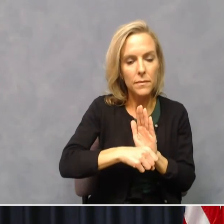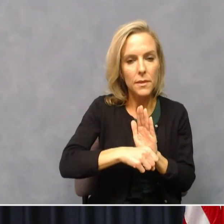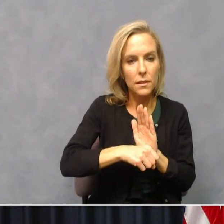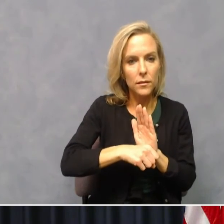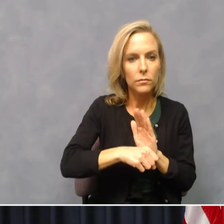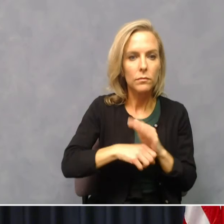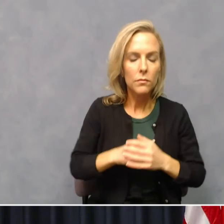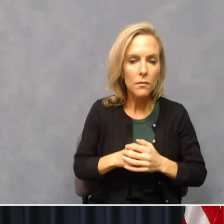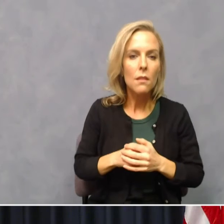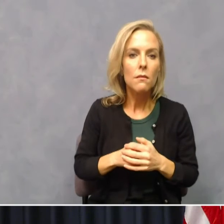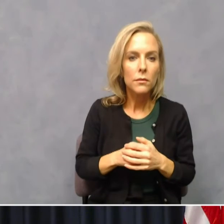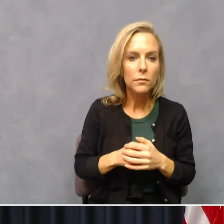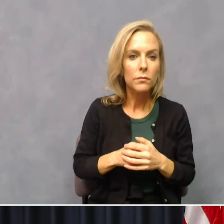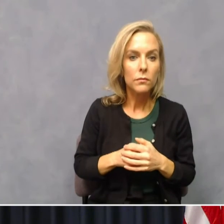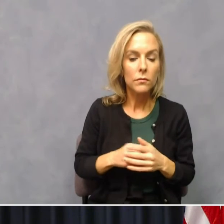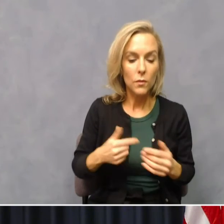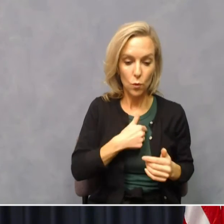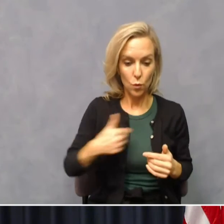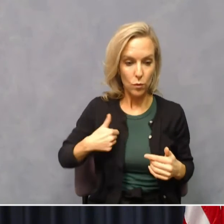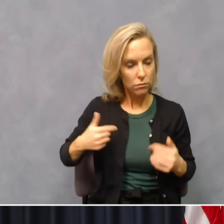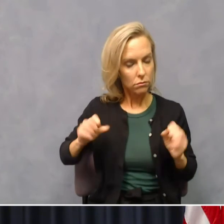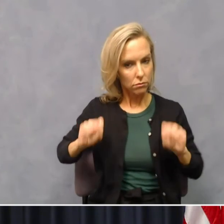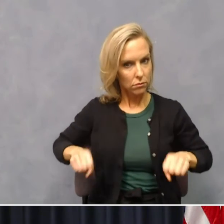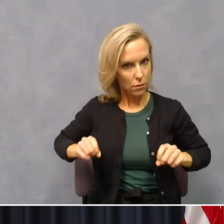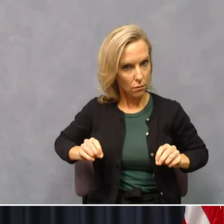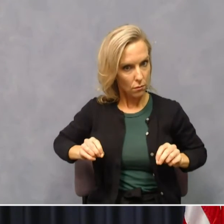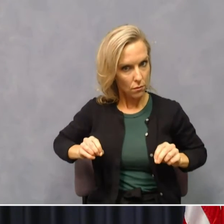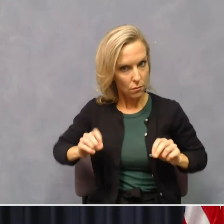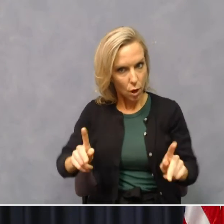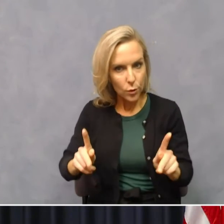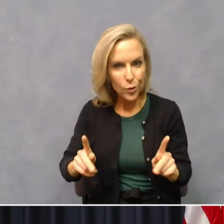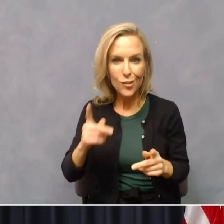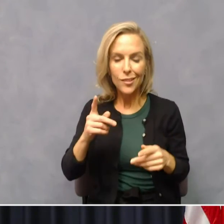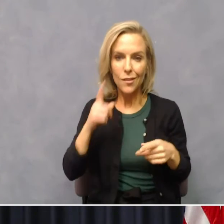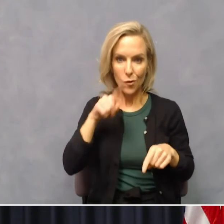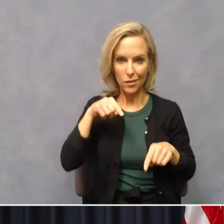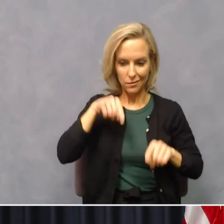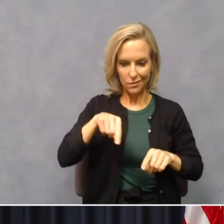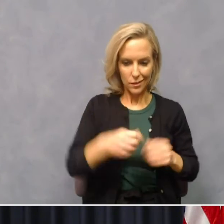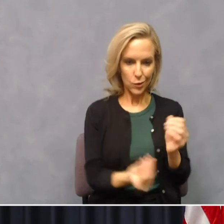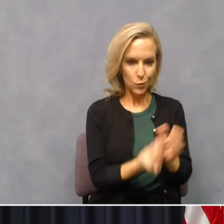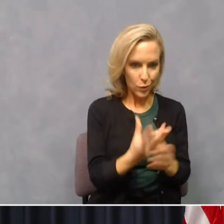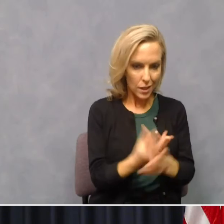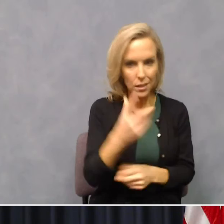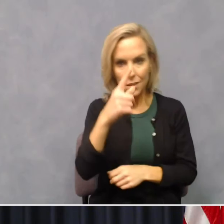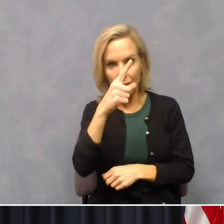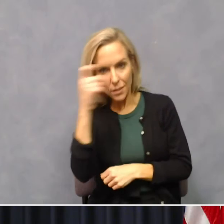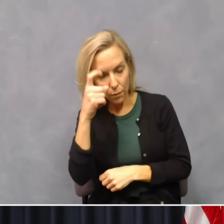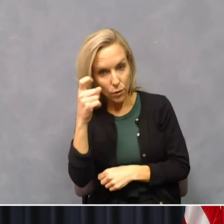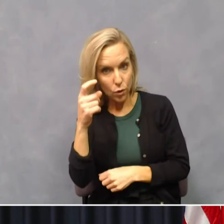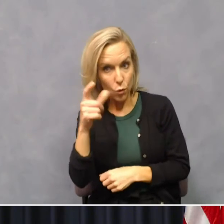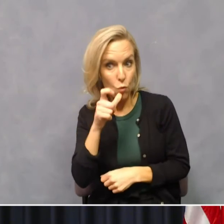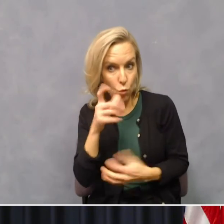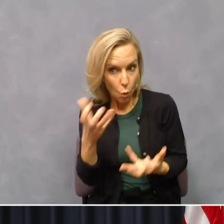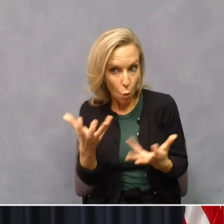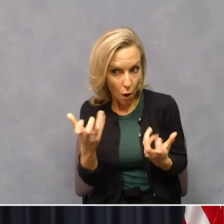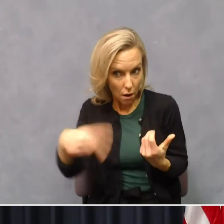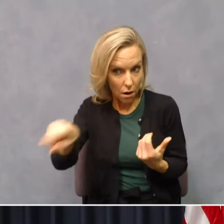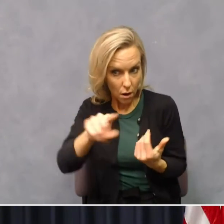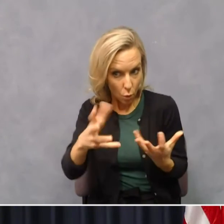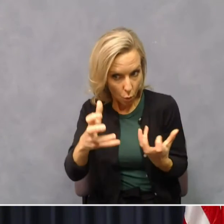that we have the opportunity, spring, summer, to get everybody who wants to be vaccinated.